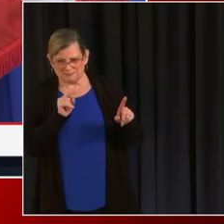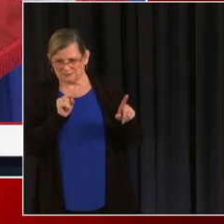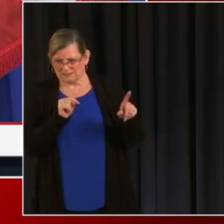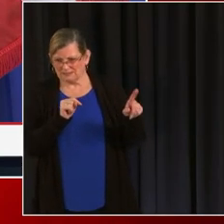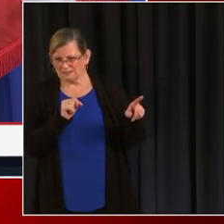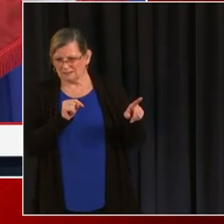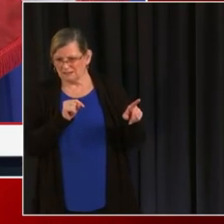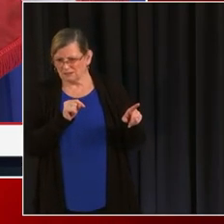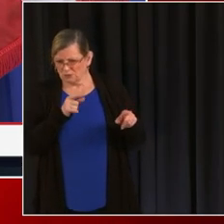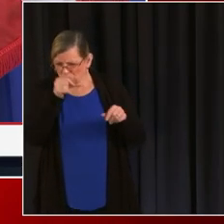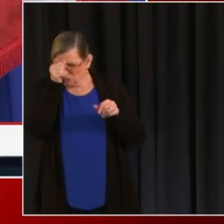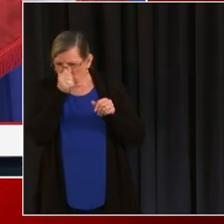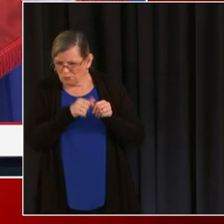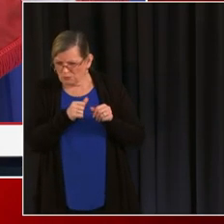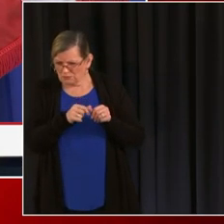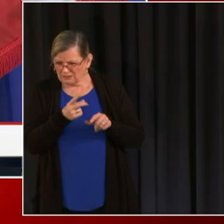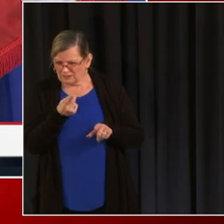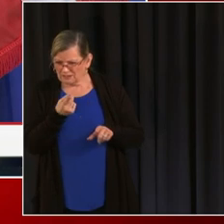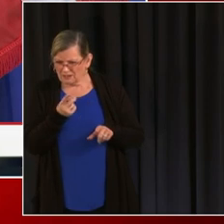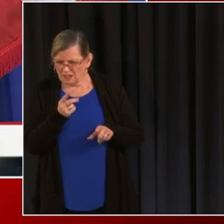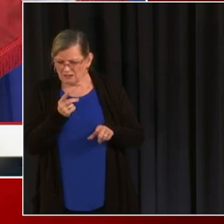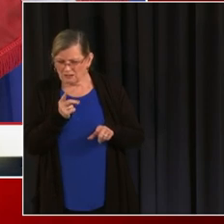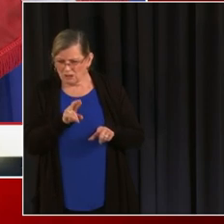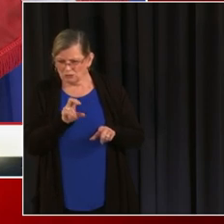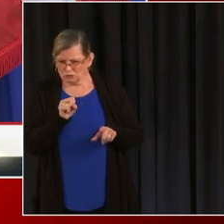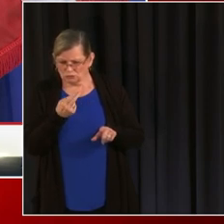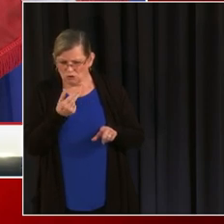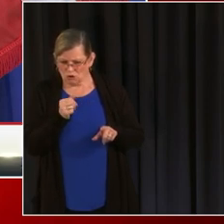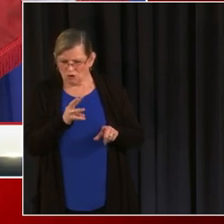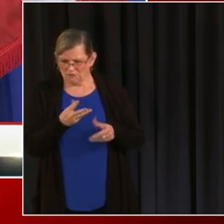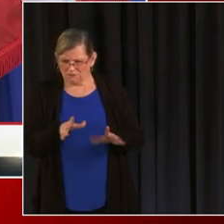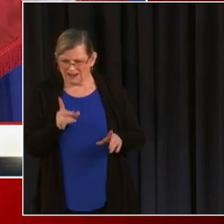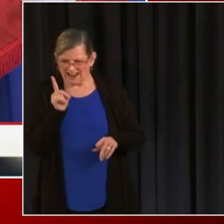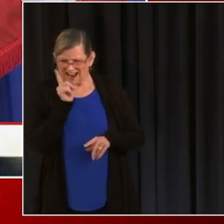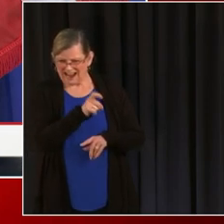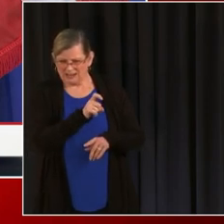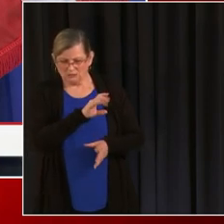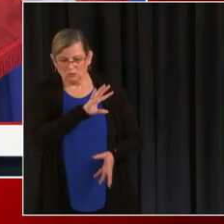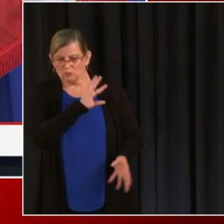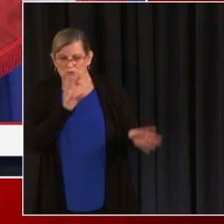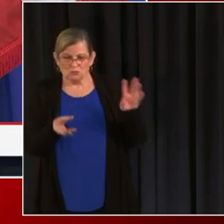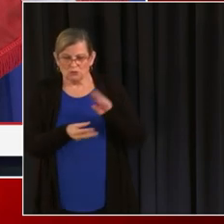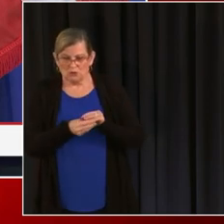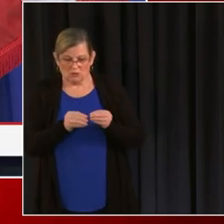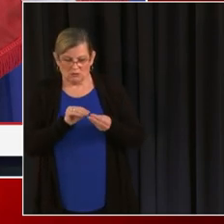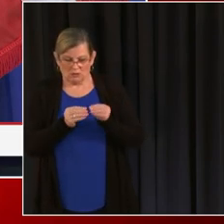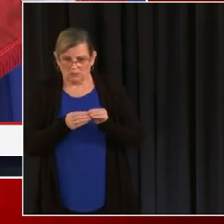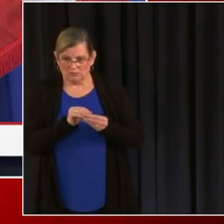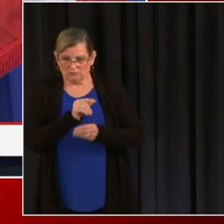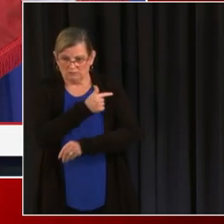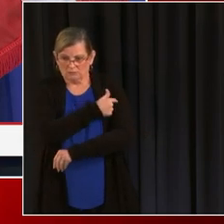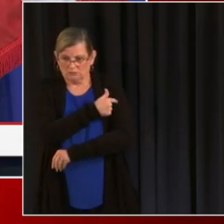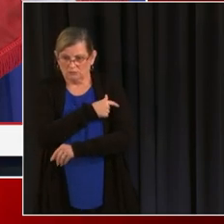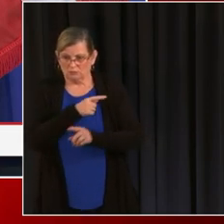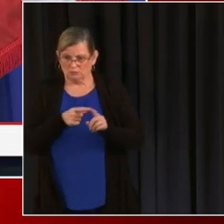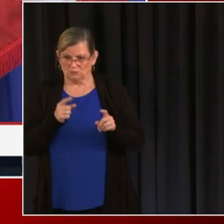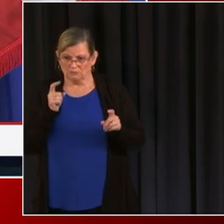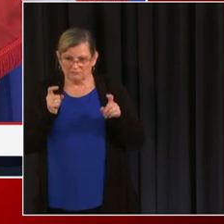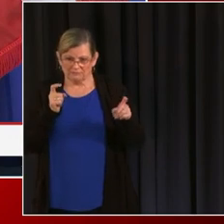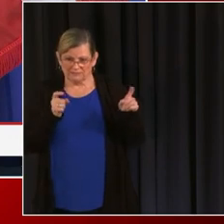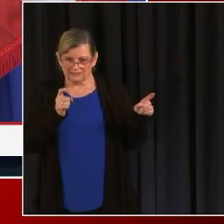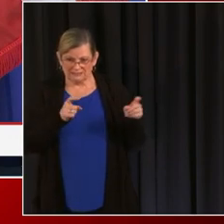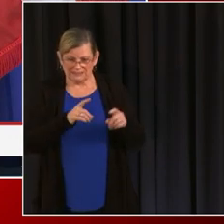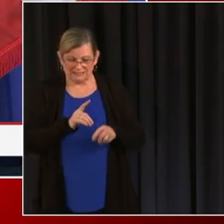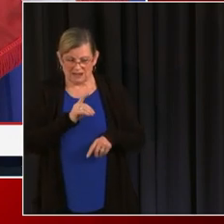Shaw correctly. He was asked about the total percentage of doses that have been administered to out of non-DC residents, and I